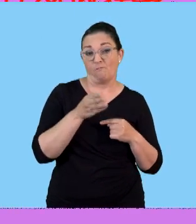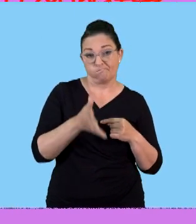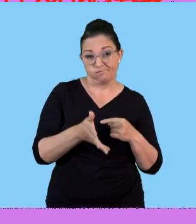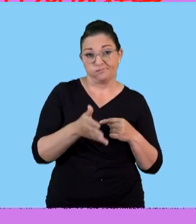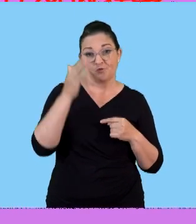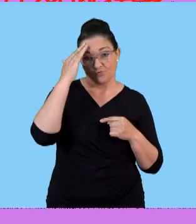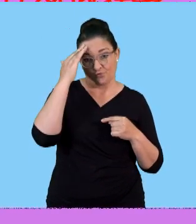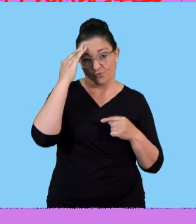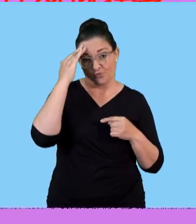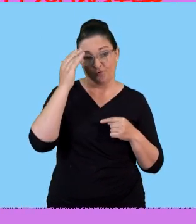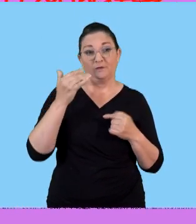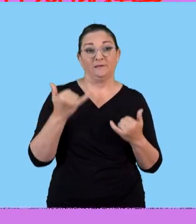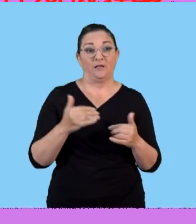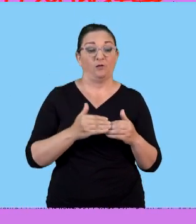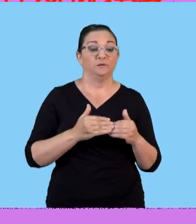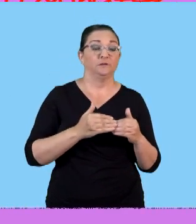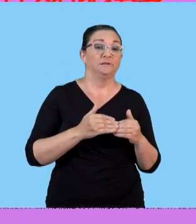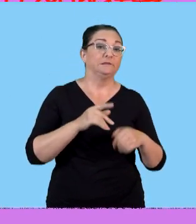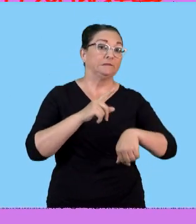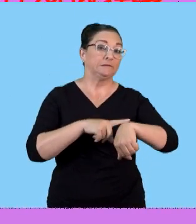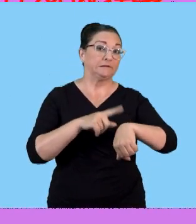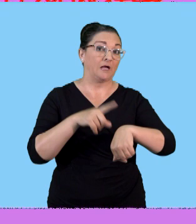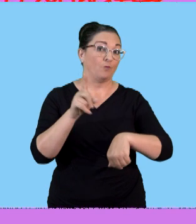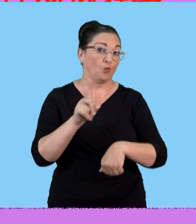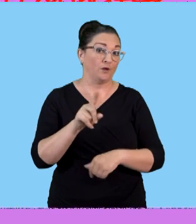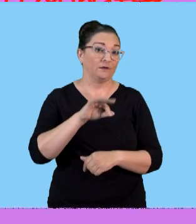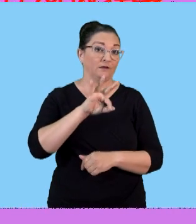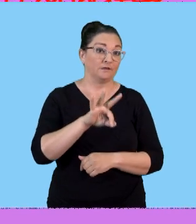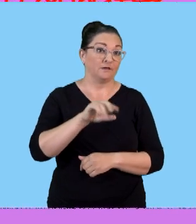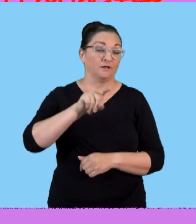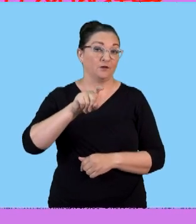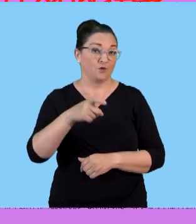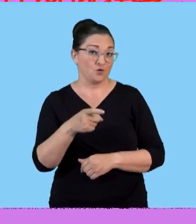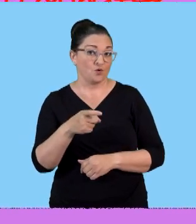just established that the traveling time here, right, equals